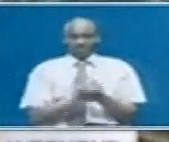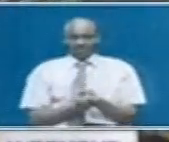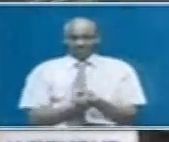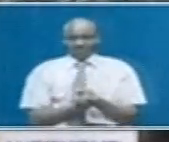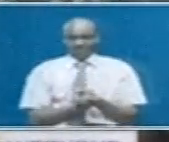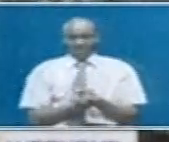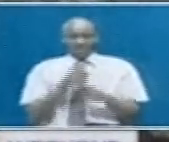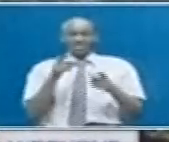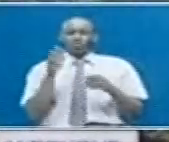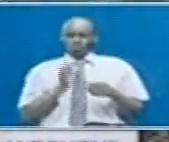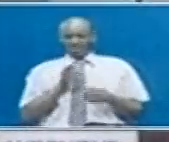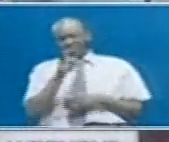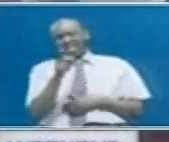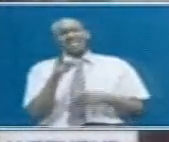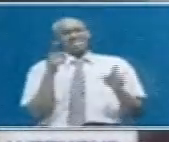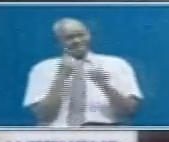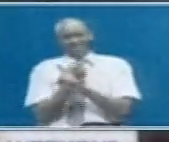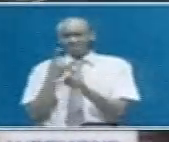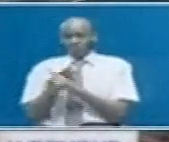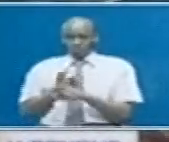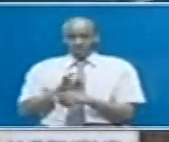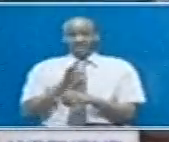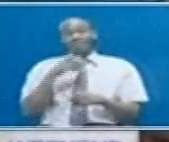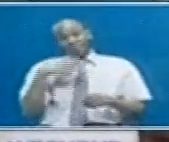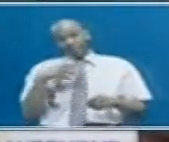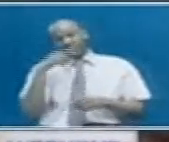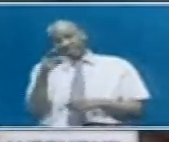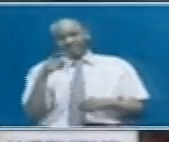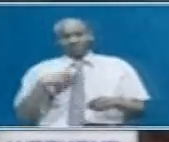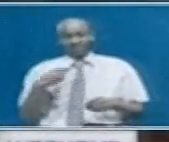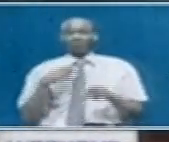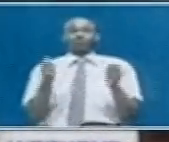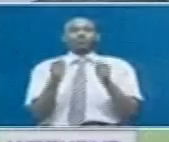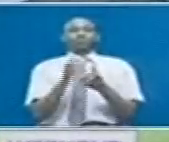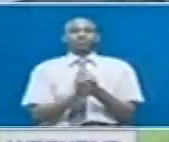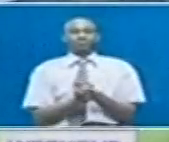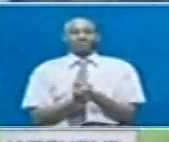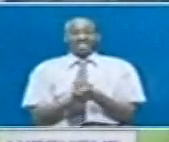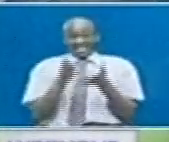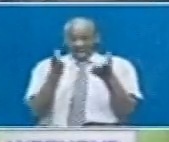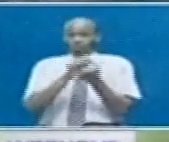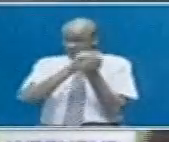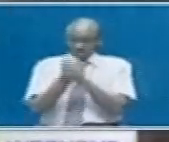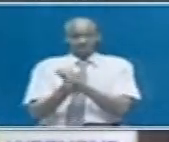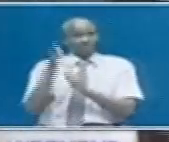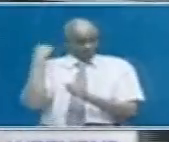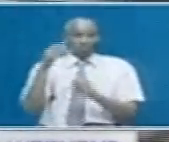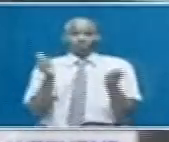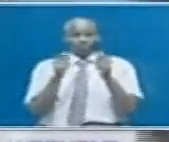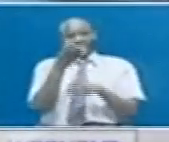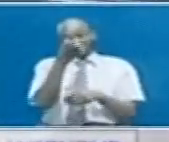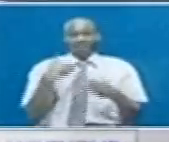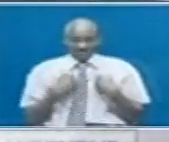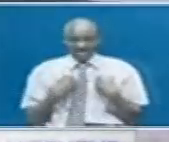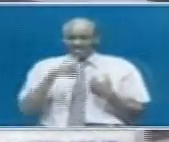those present are some of the very old who are said to be greatest of their time, now reformed. They